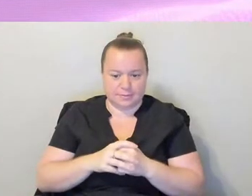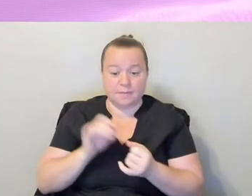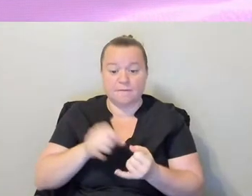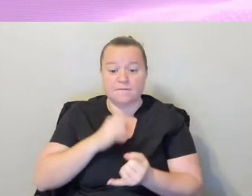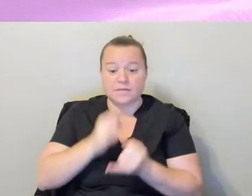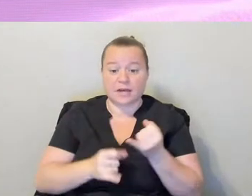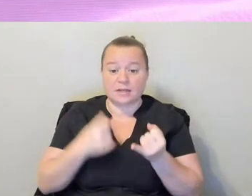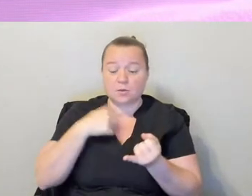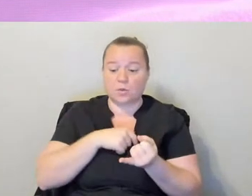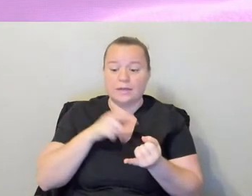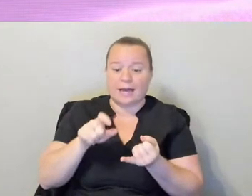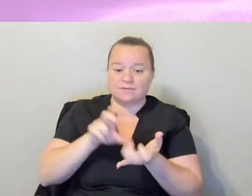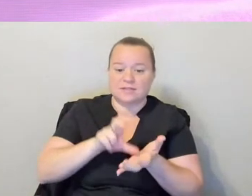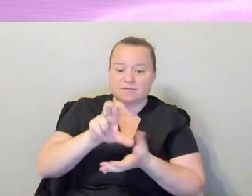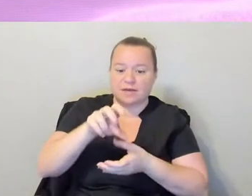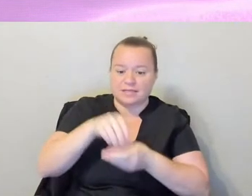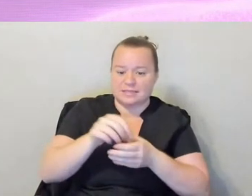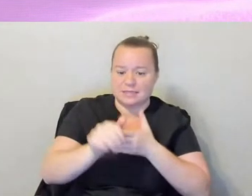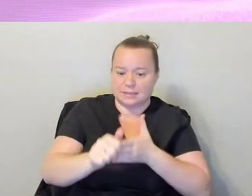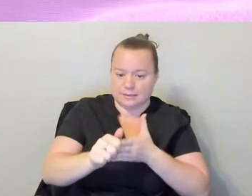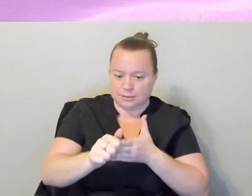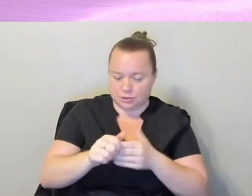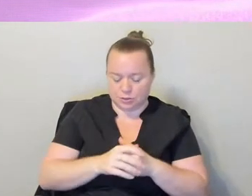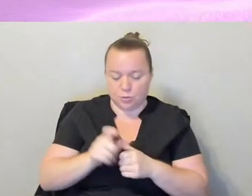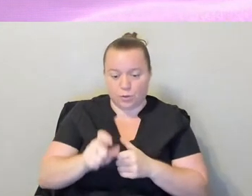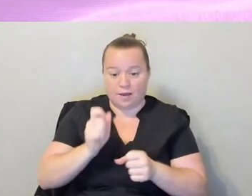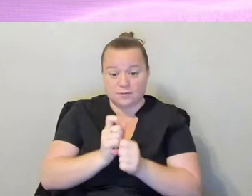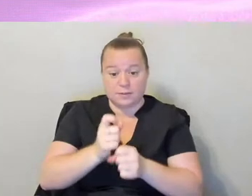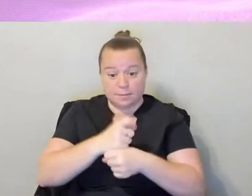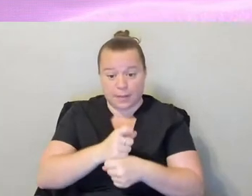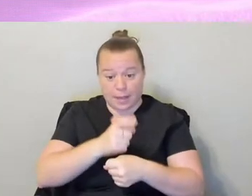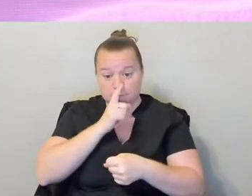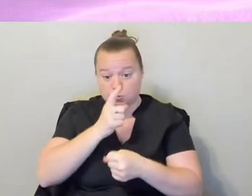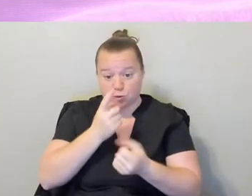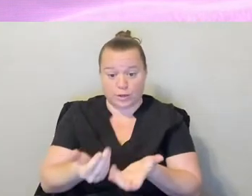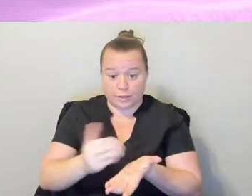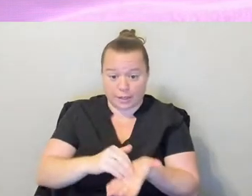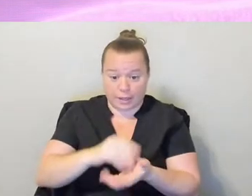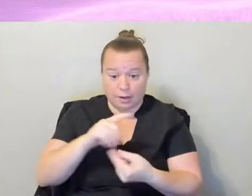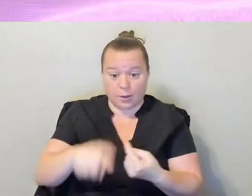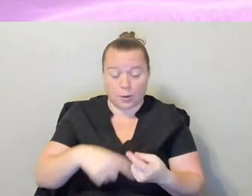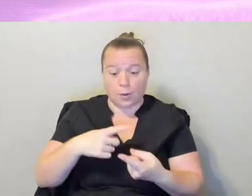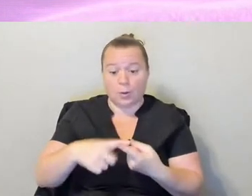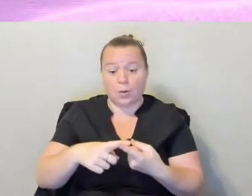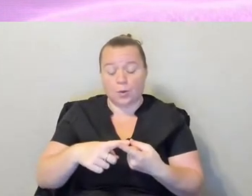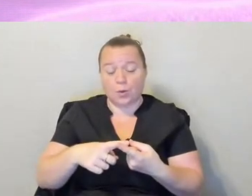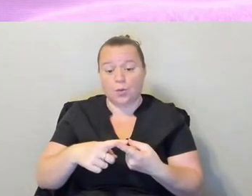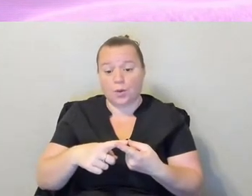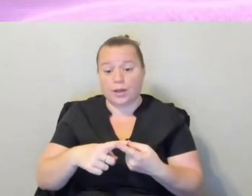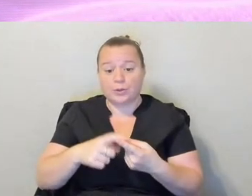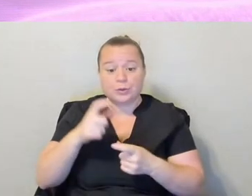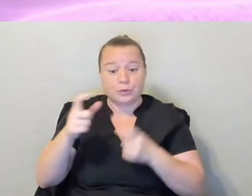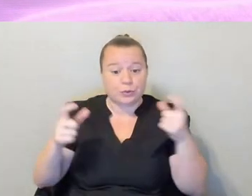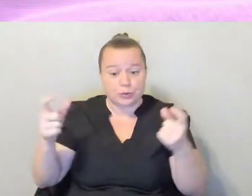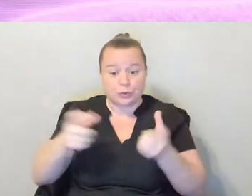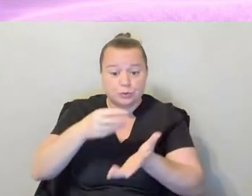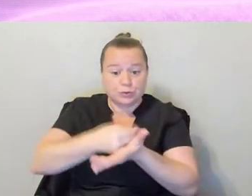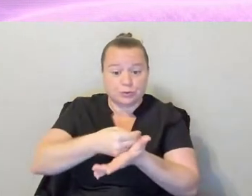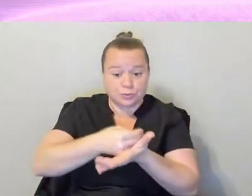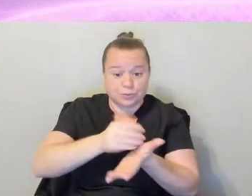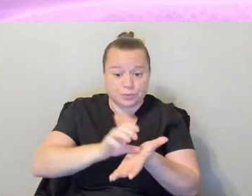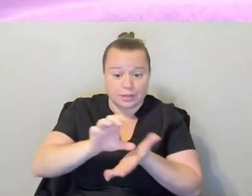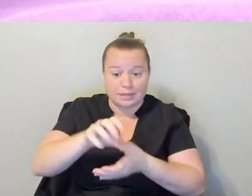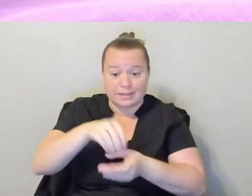invest in leadership. We need to ensure that, again, when we are putting huge sums of money into